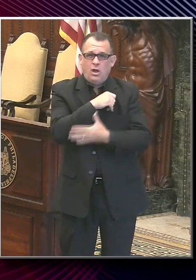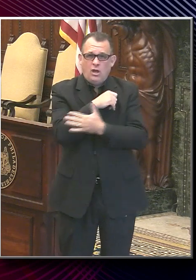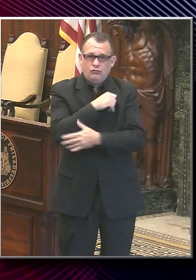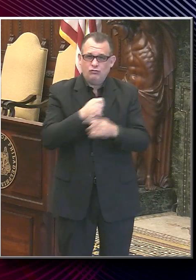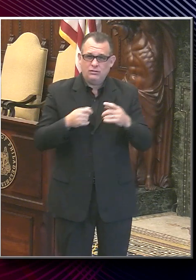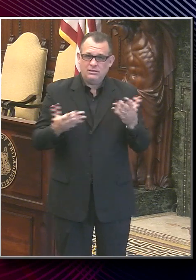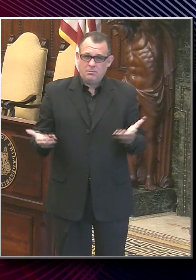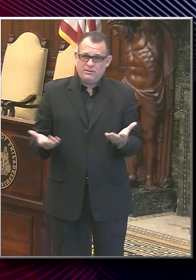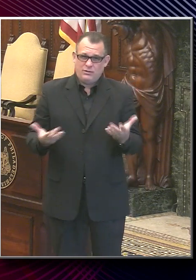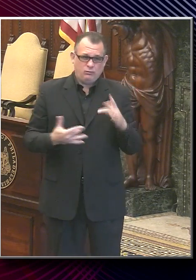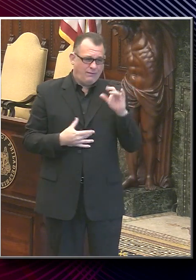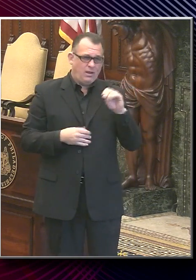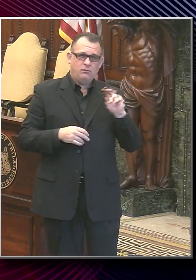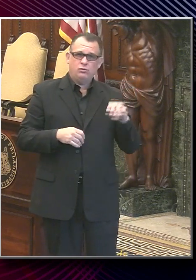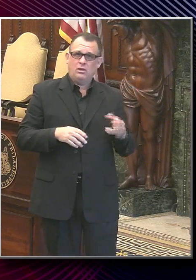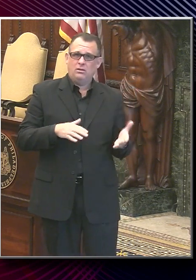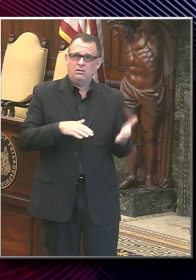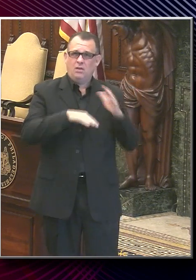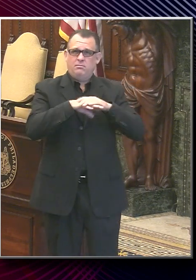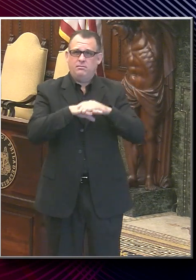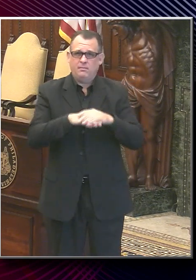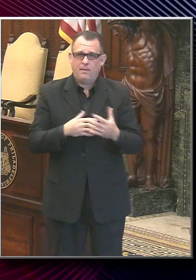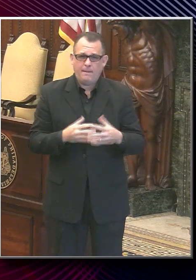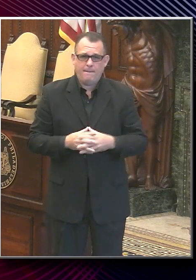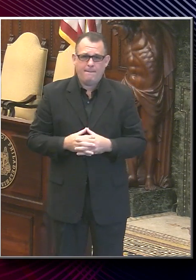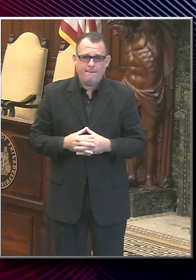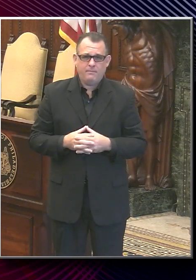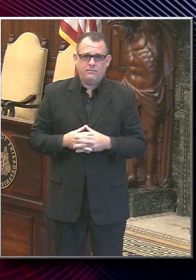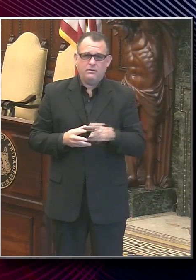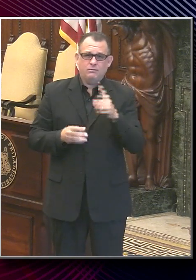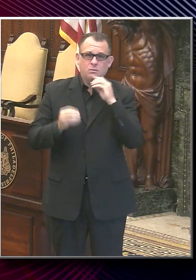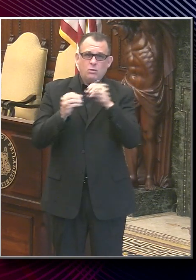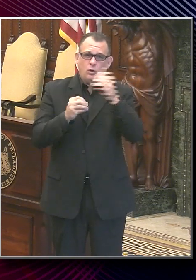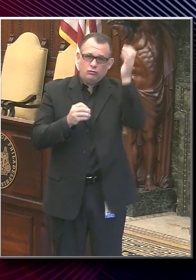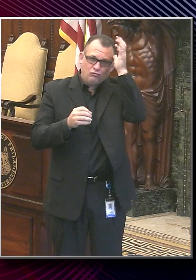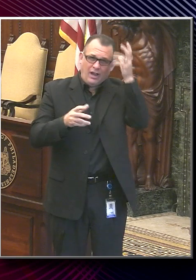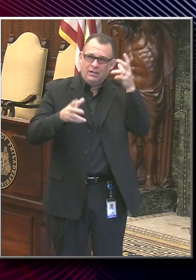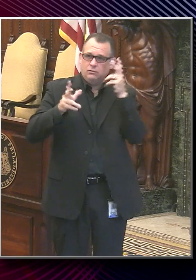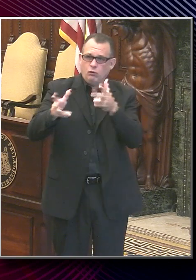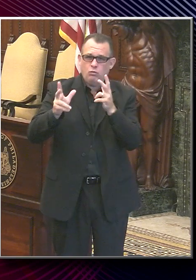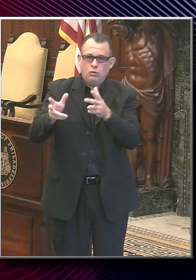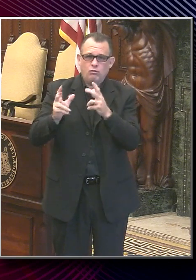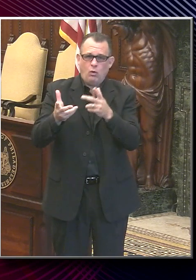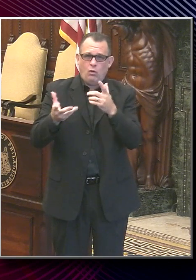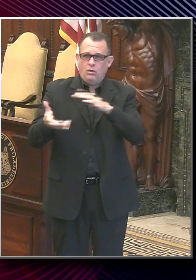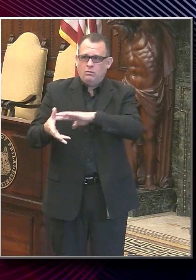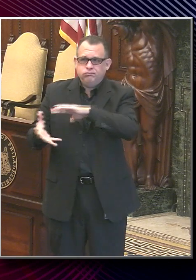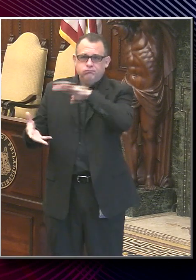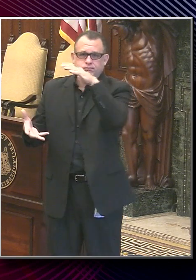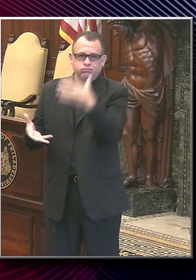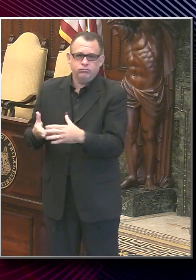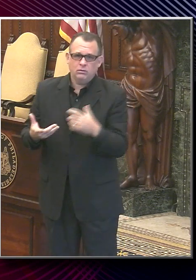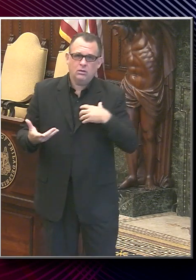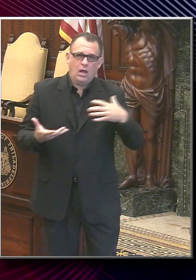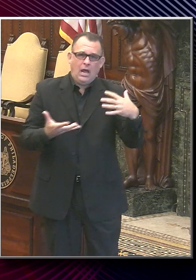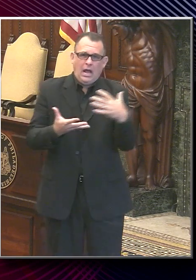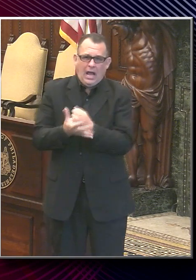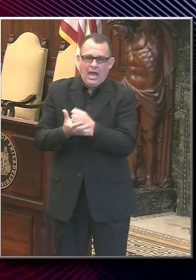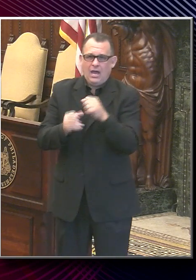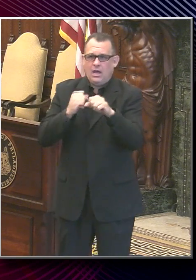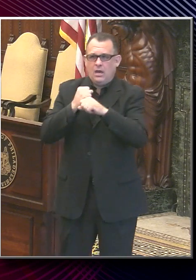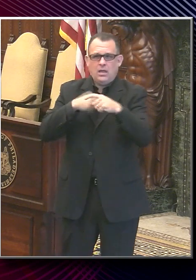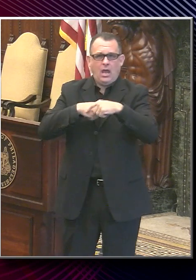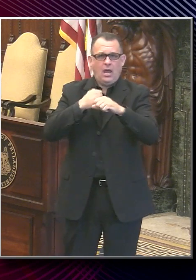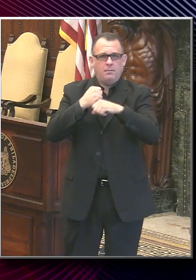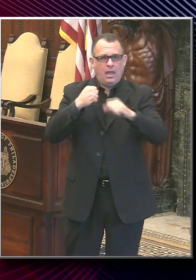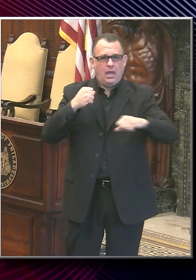Philadelphia. Excessive trash tonnage has caused delays across the city with curbside collection service. We want